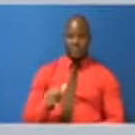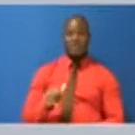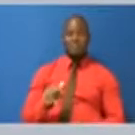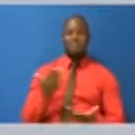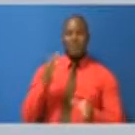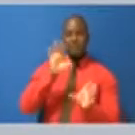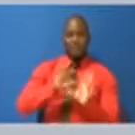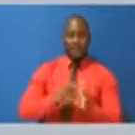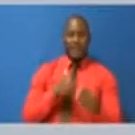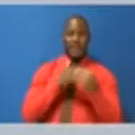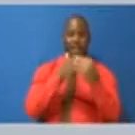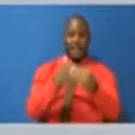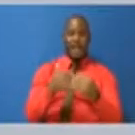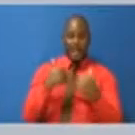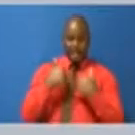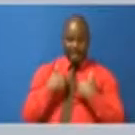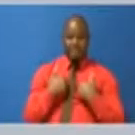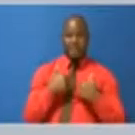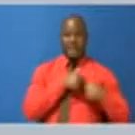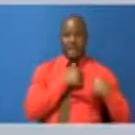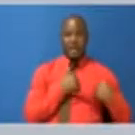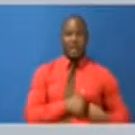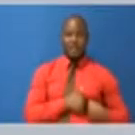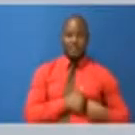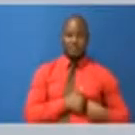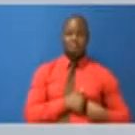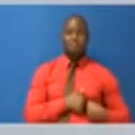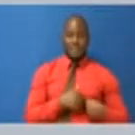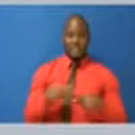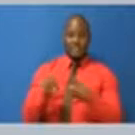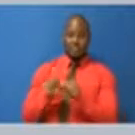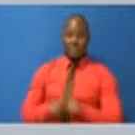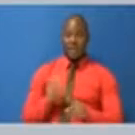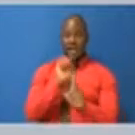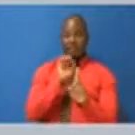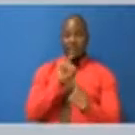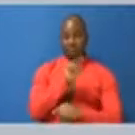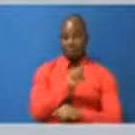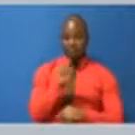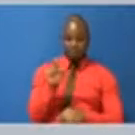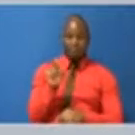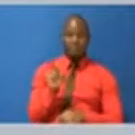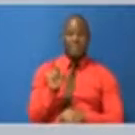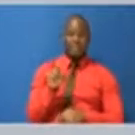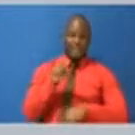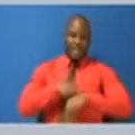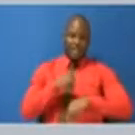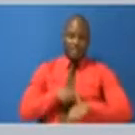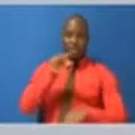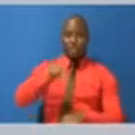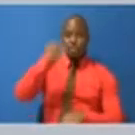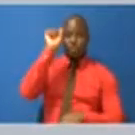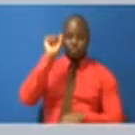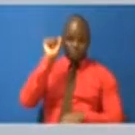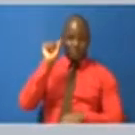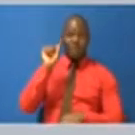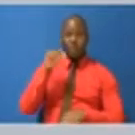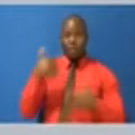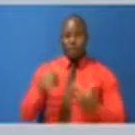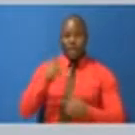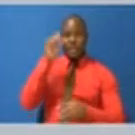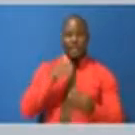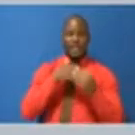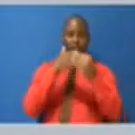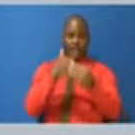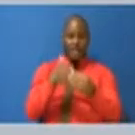they would be voting for a reader who have them at heart and i also want to advise them that it is time they choose or they select a